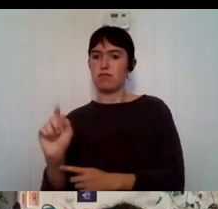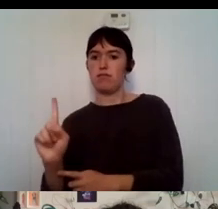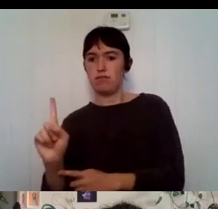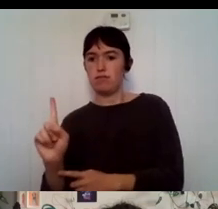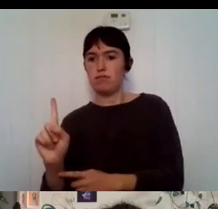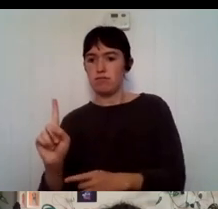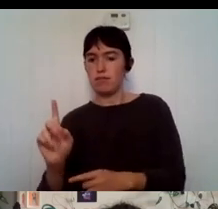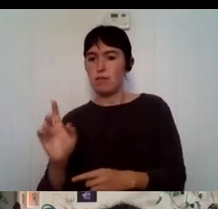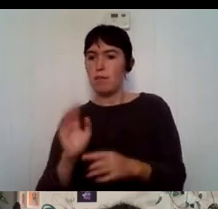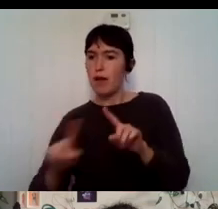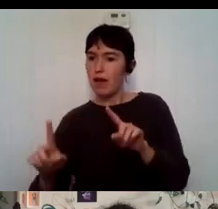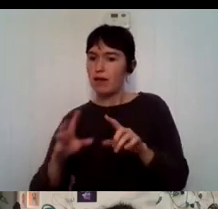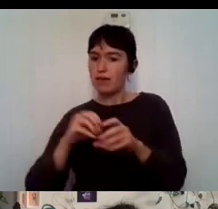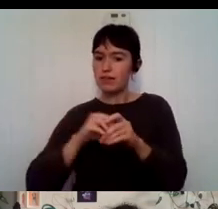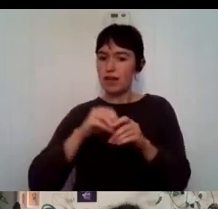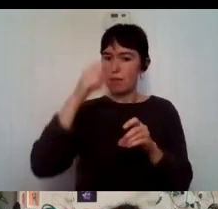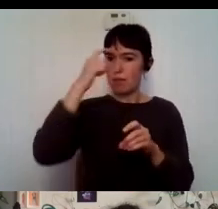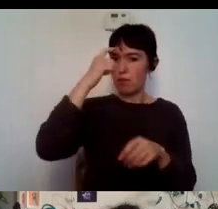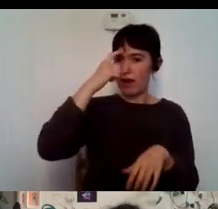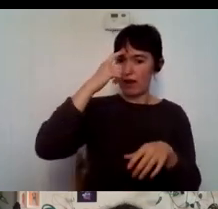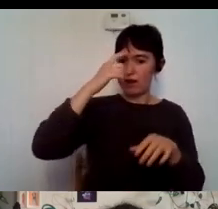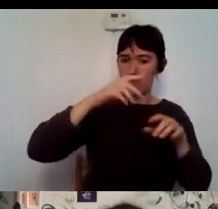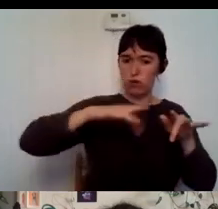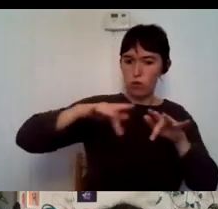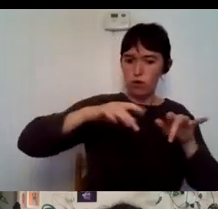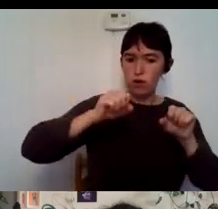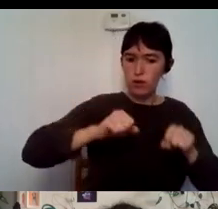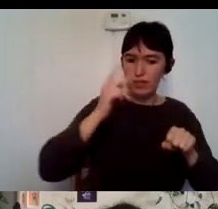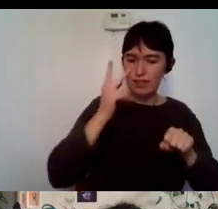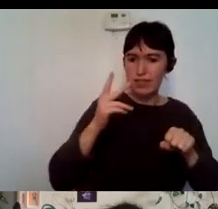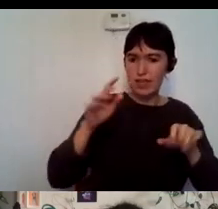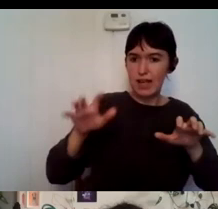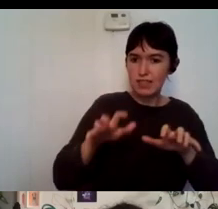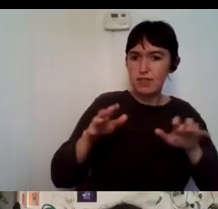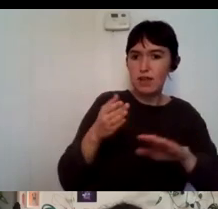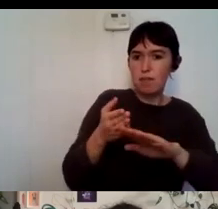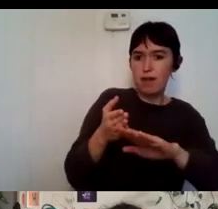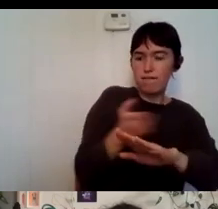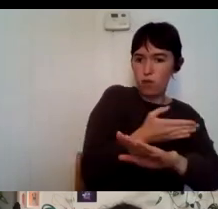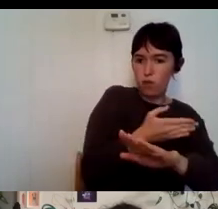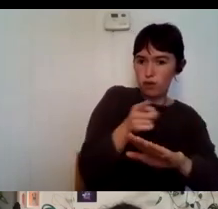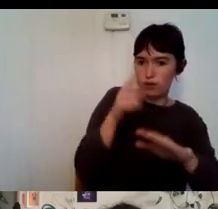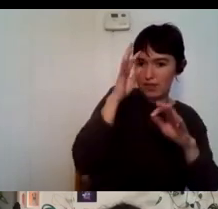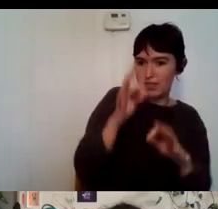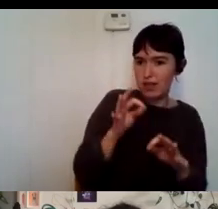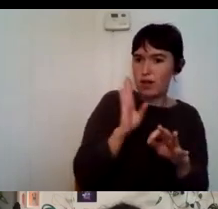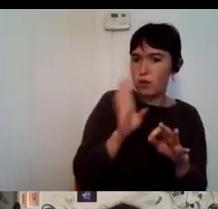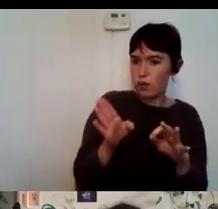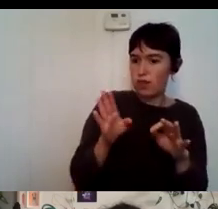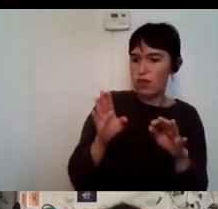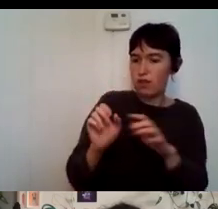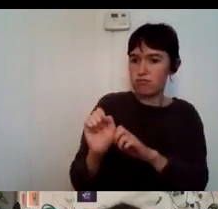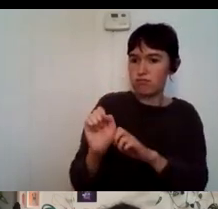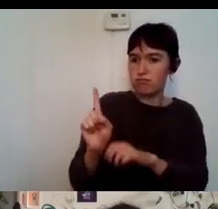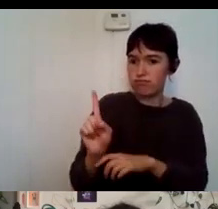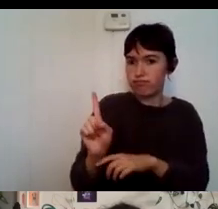decided to raise your finger. So lots of really cool stuff that you can do with EEG. The beauty of EEG is that you record it with